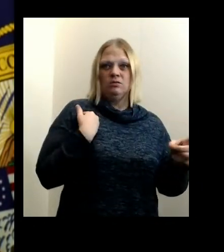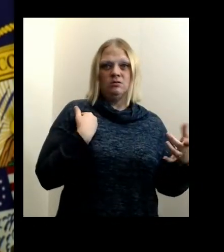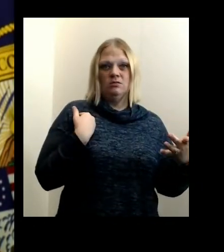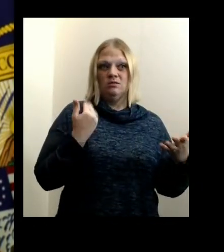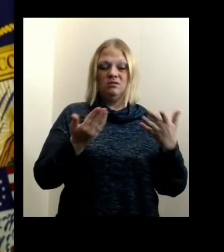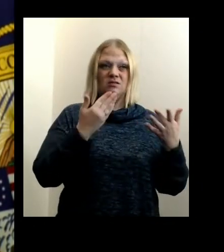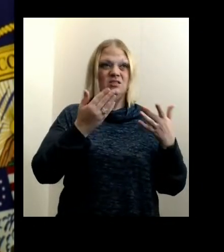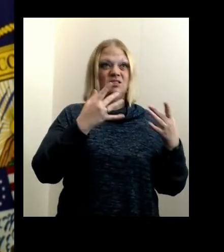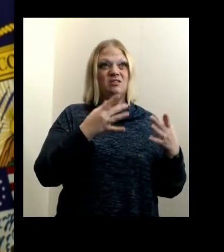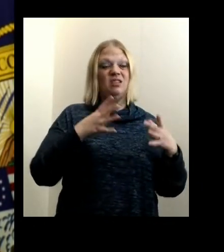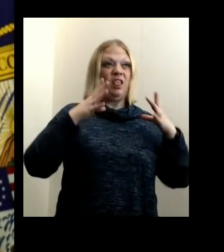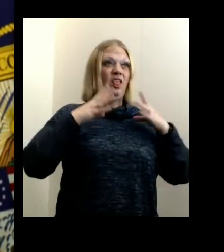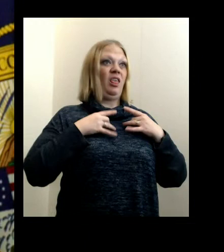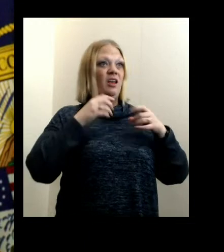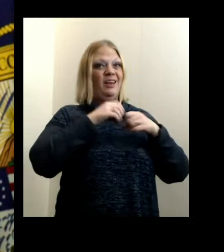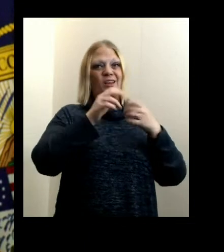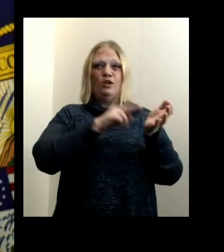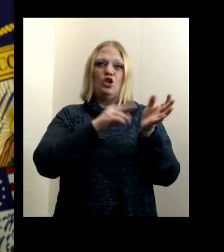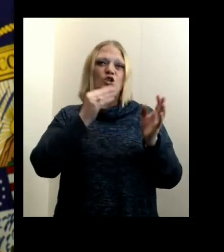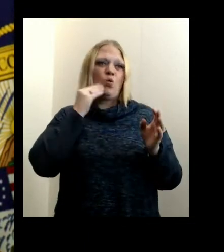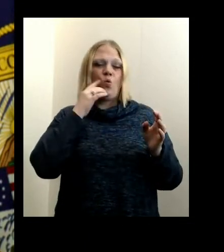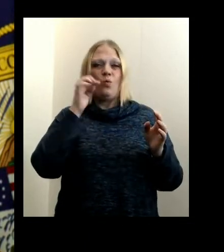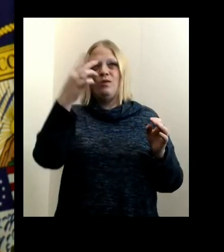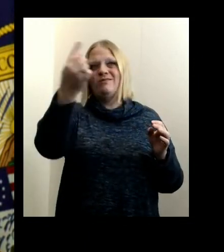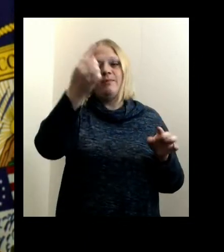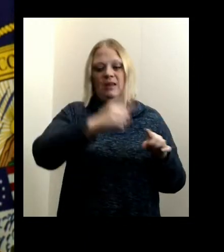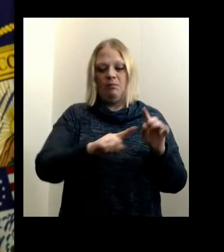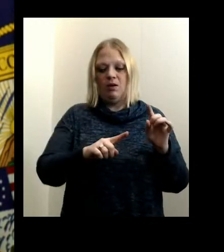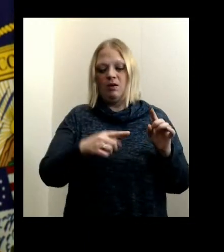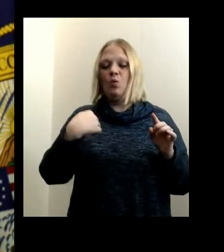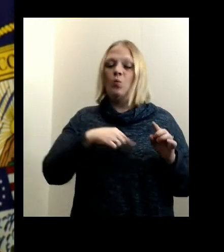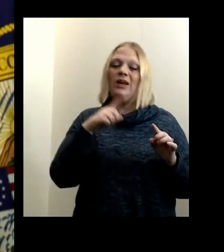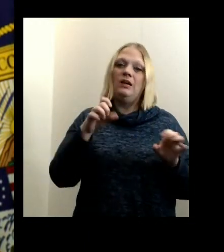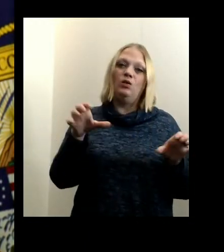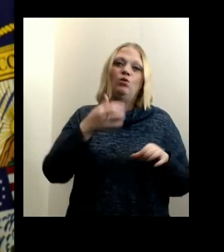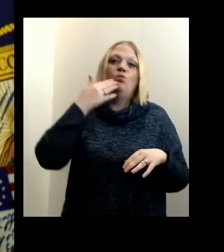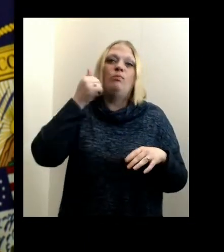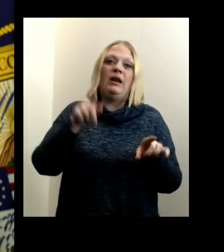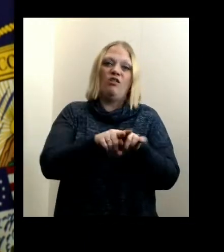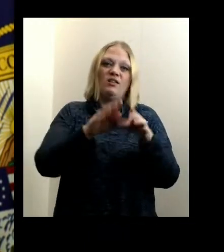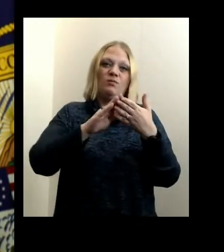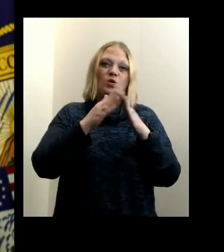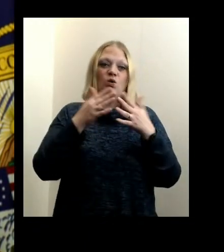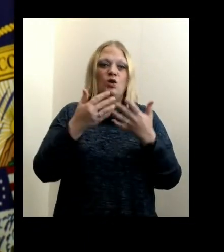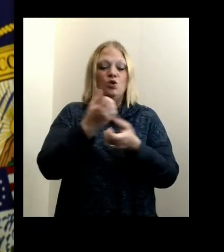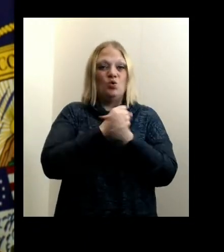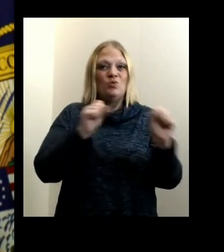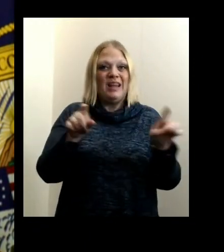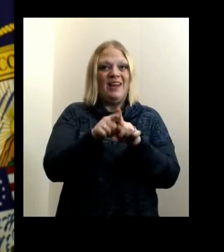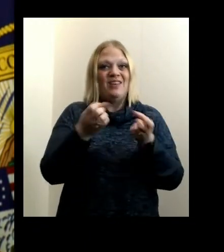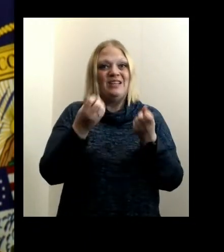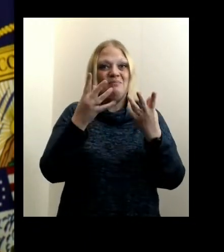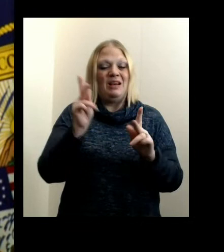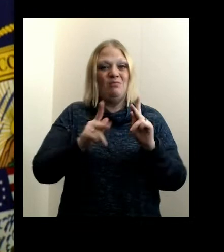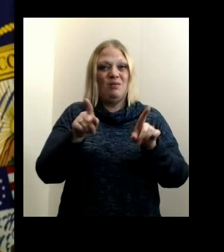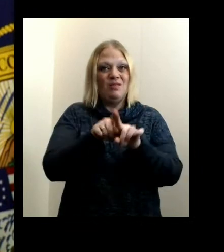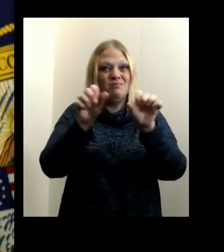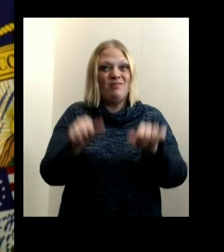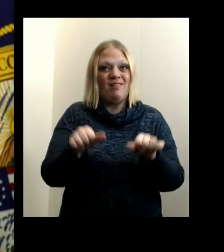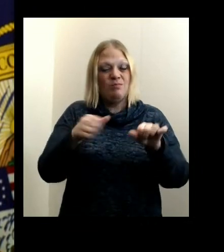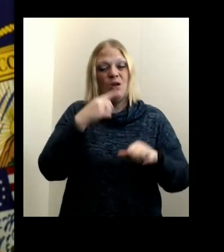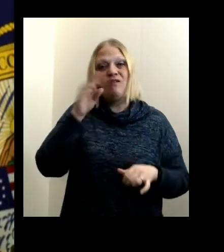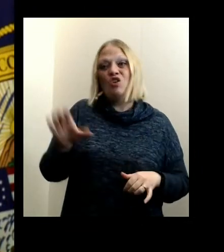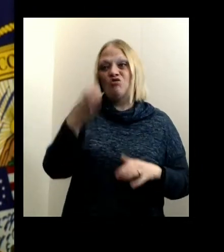it in a congregate care setting, but we have to do better as a community to try to save as many people as possible. And for the